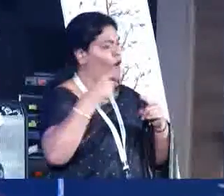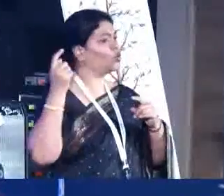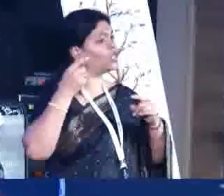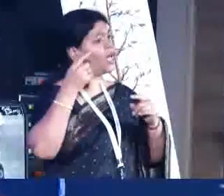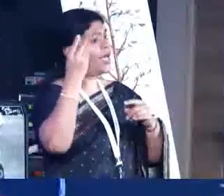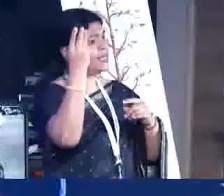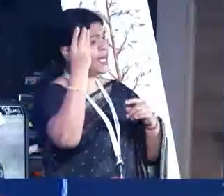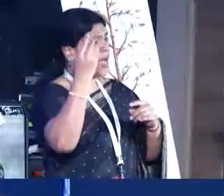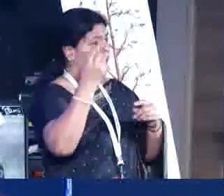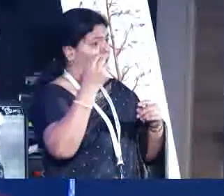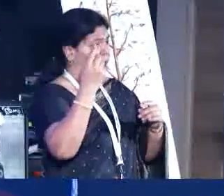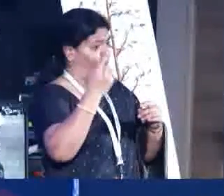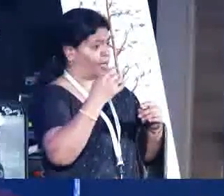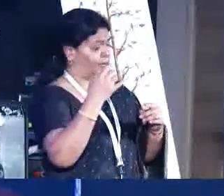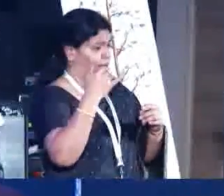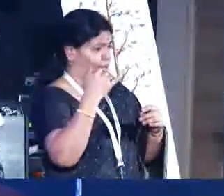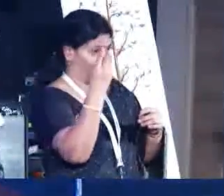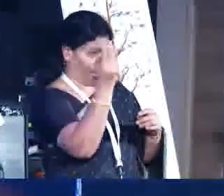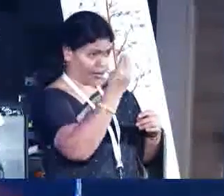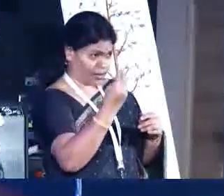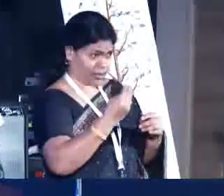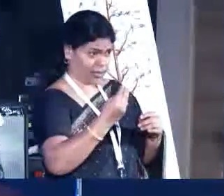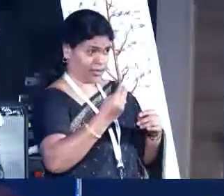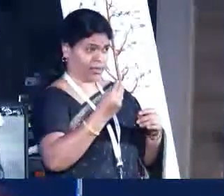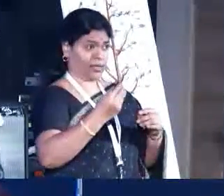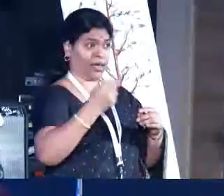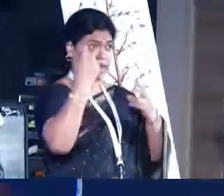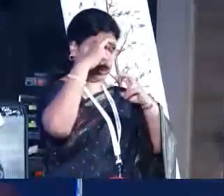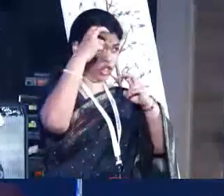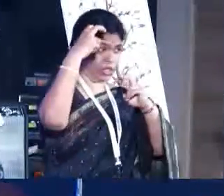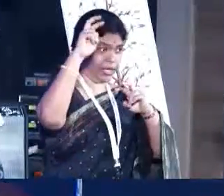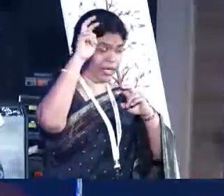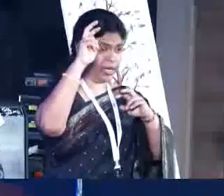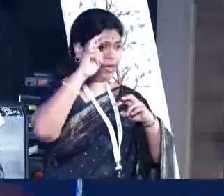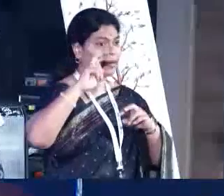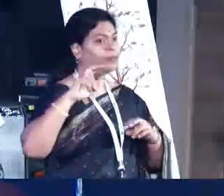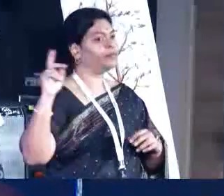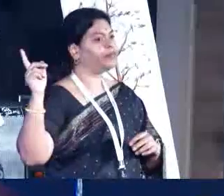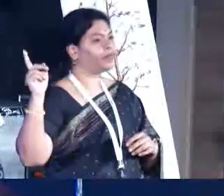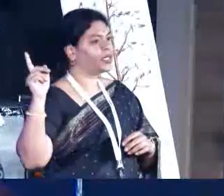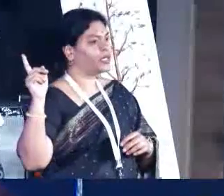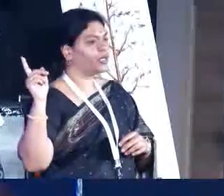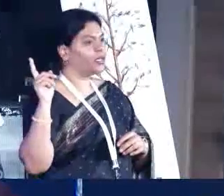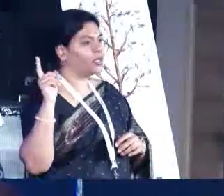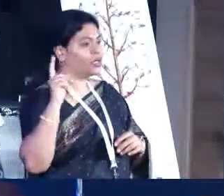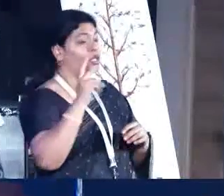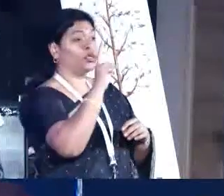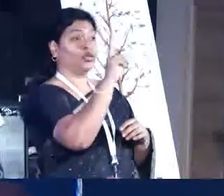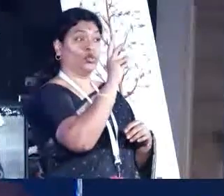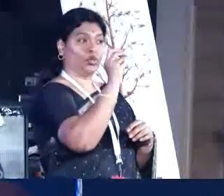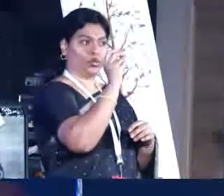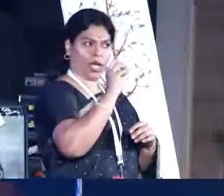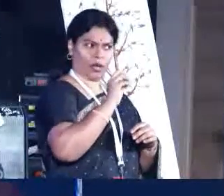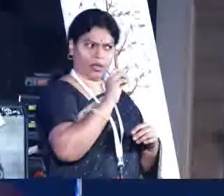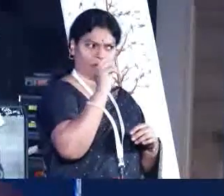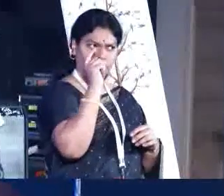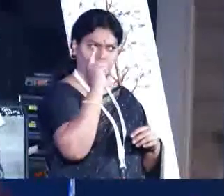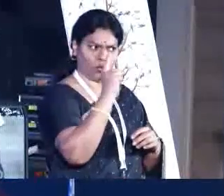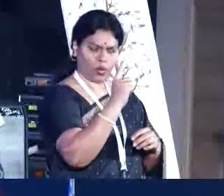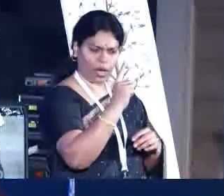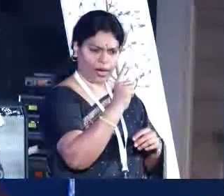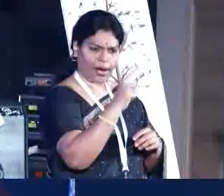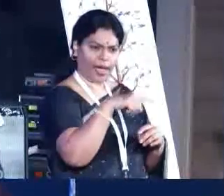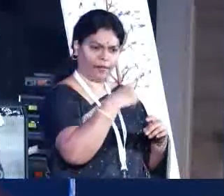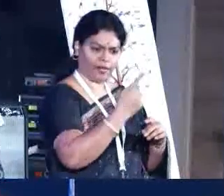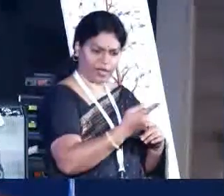artist has been synonymous with India Inclusion Summit Rise. She held her first art exhibition in 2012, and shortly